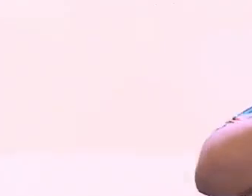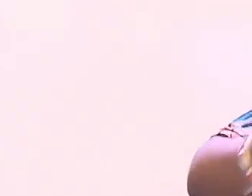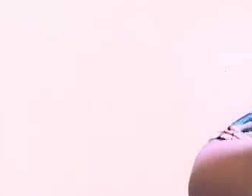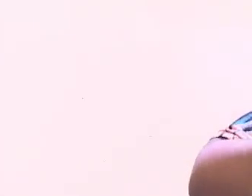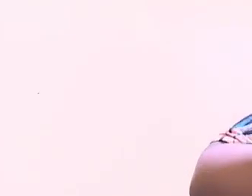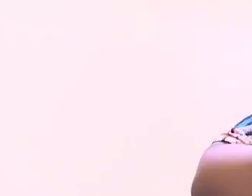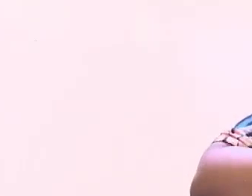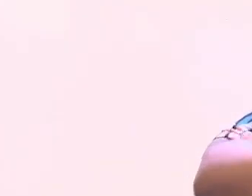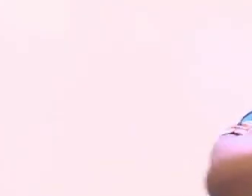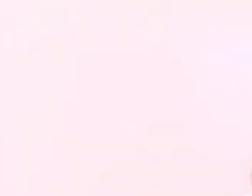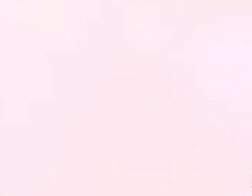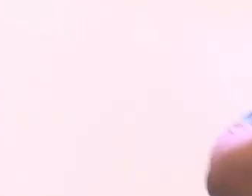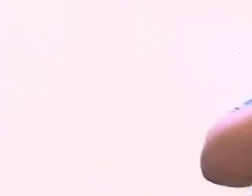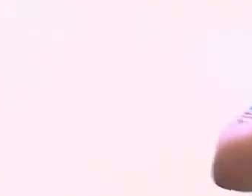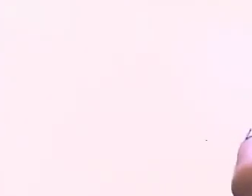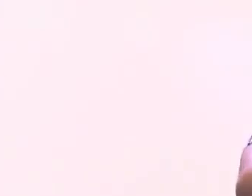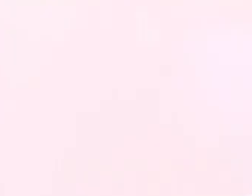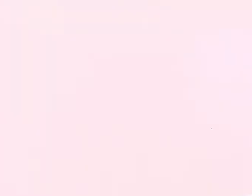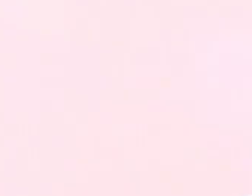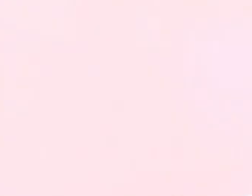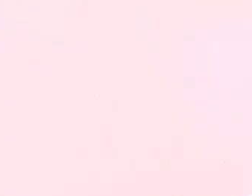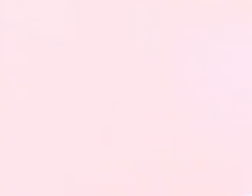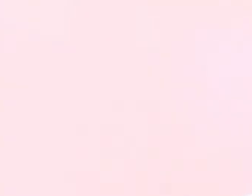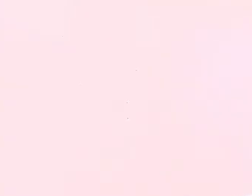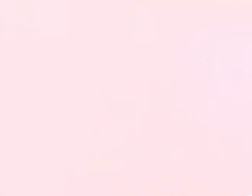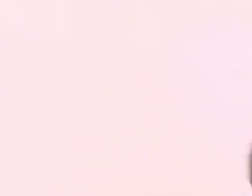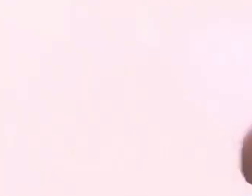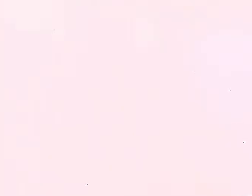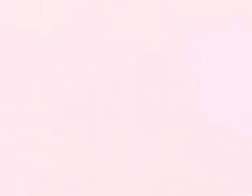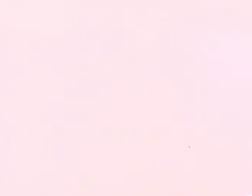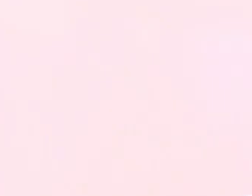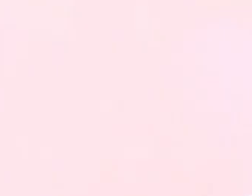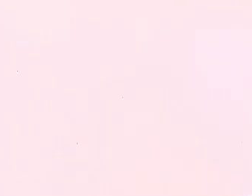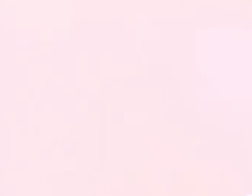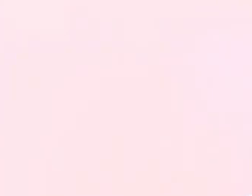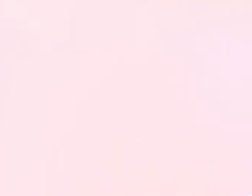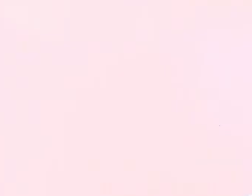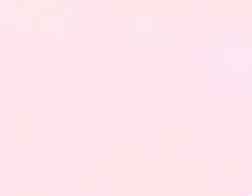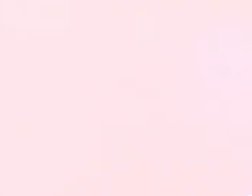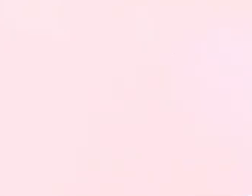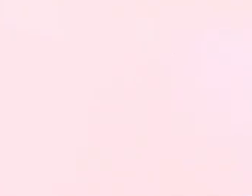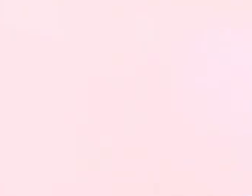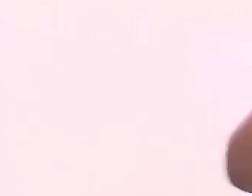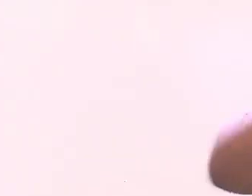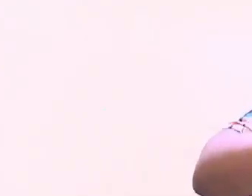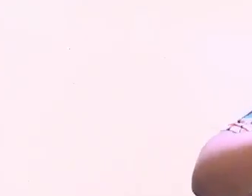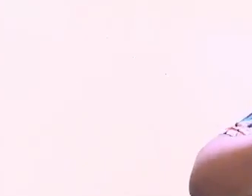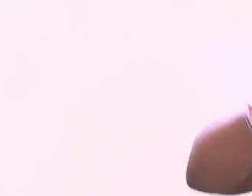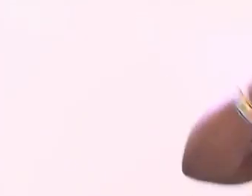personal experience and interest with persons with disability, she believes that